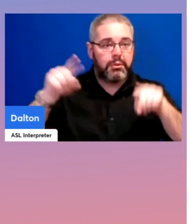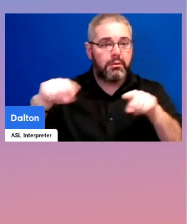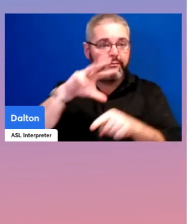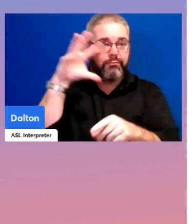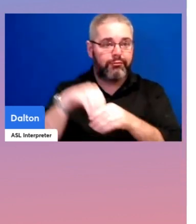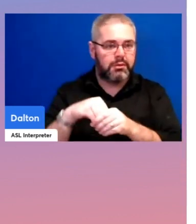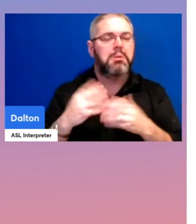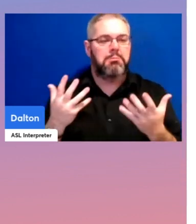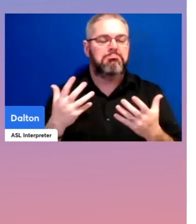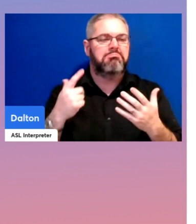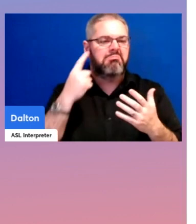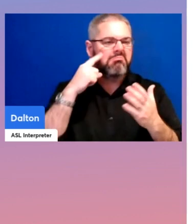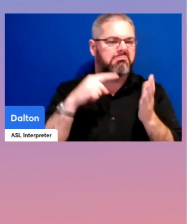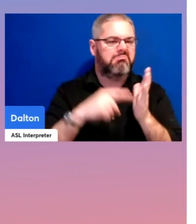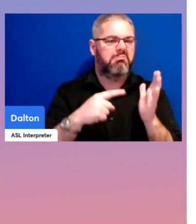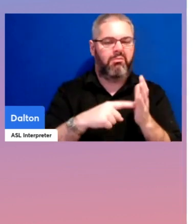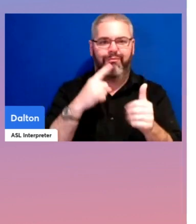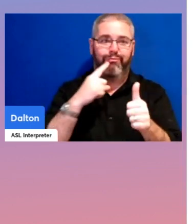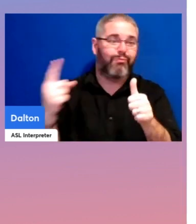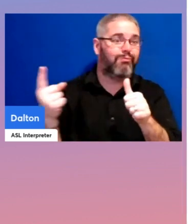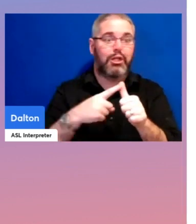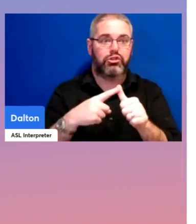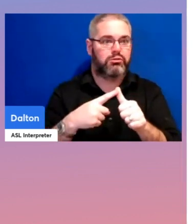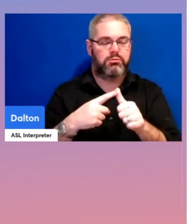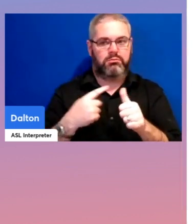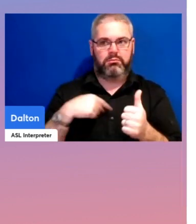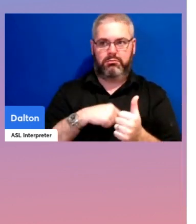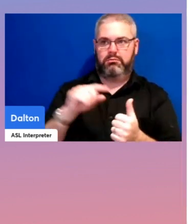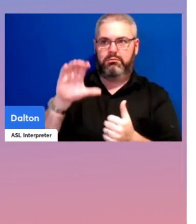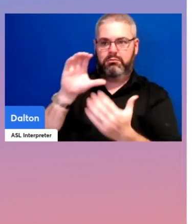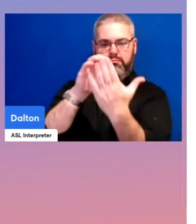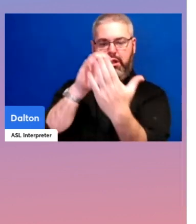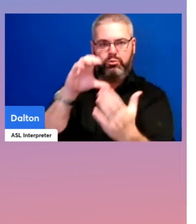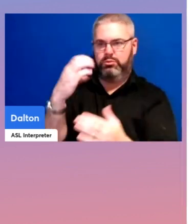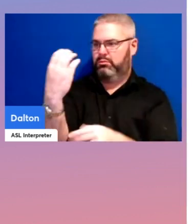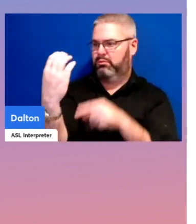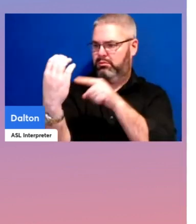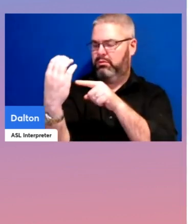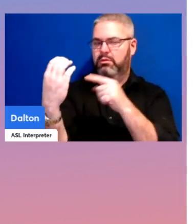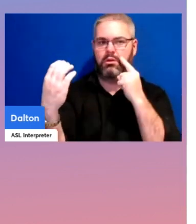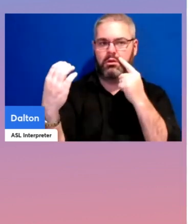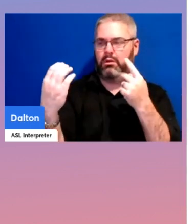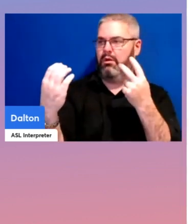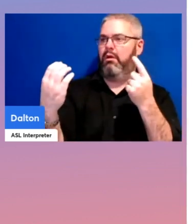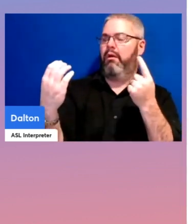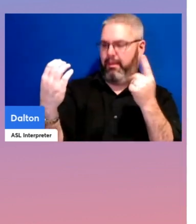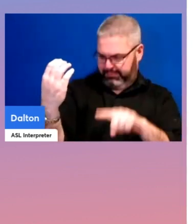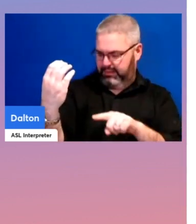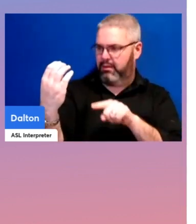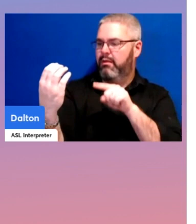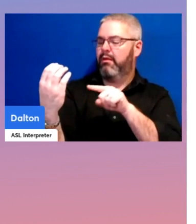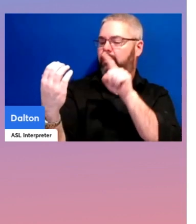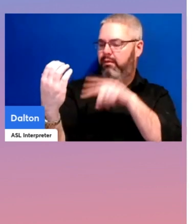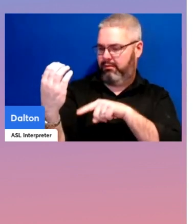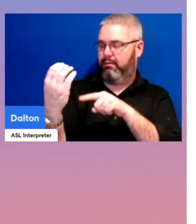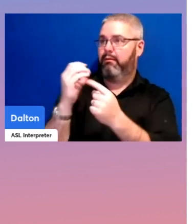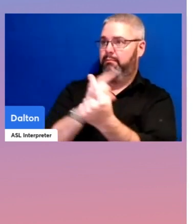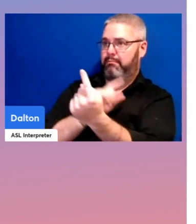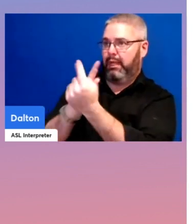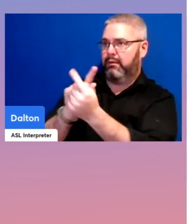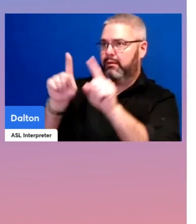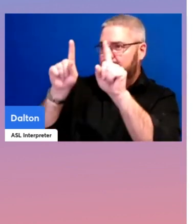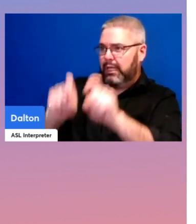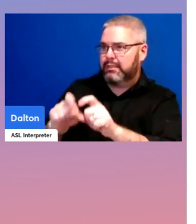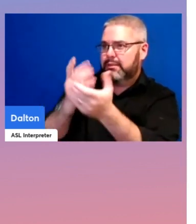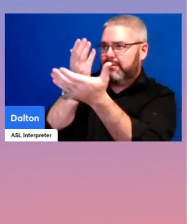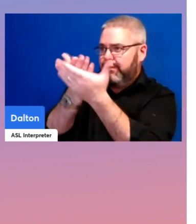So variables are the first thing that your module consumer will encounter. So you should make sure that you have tests that